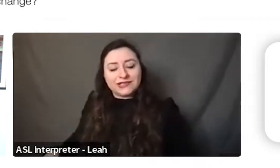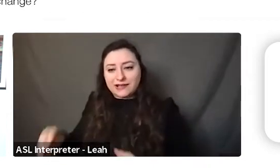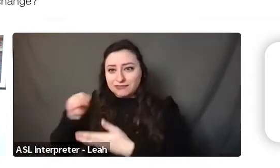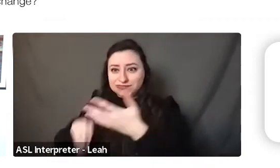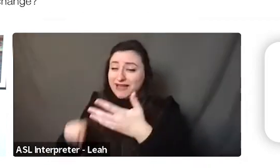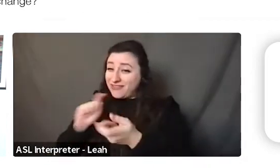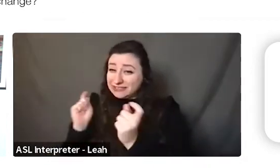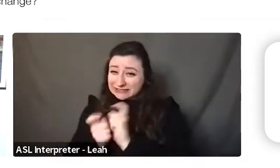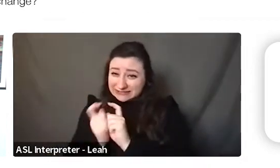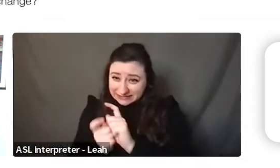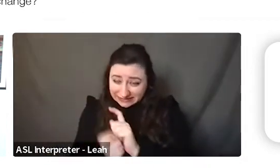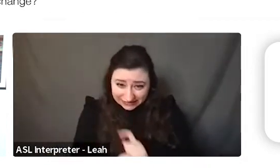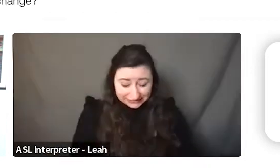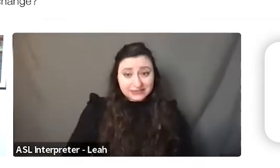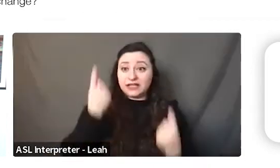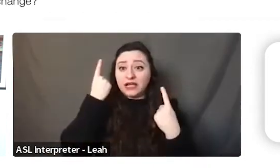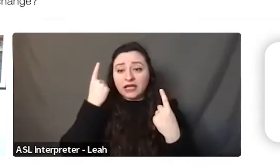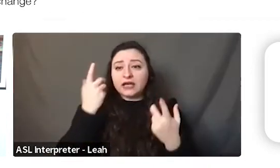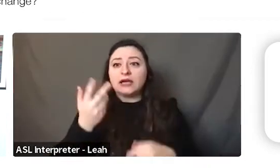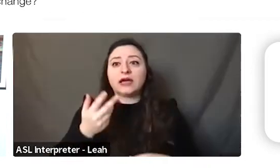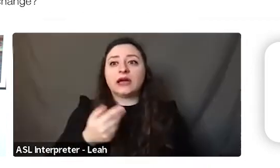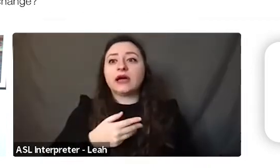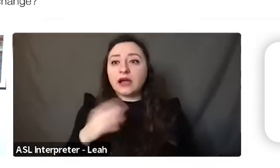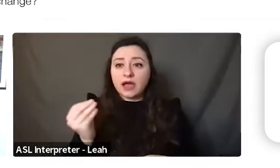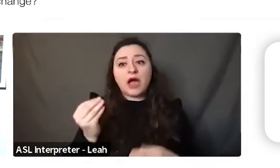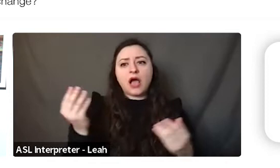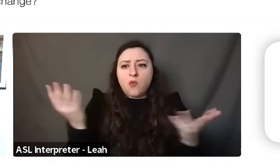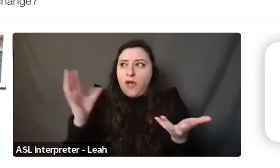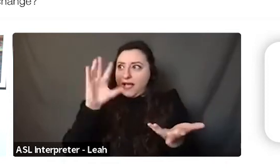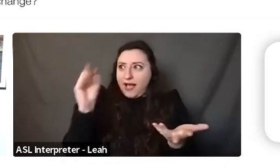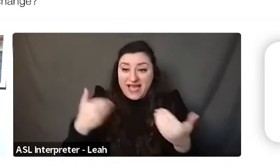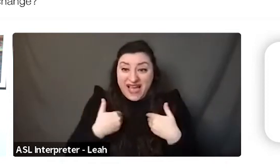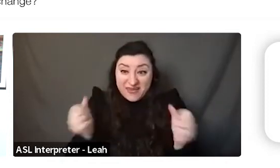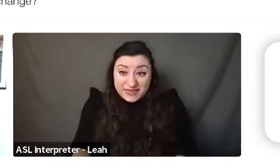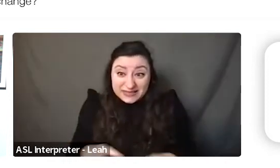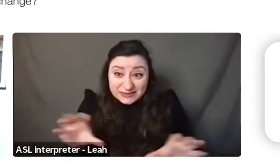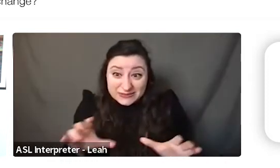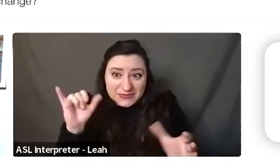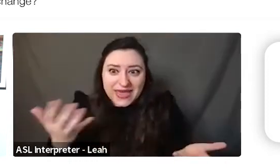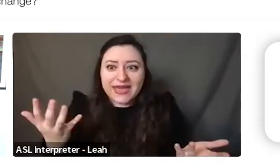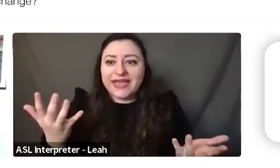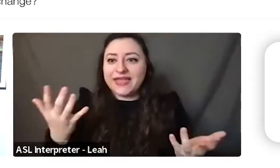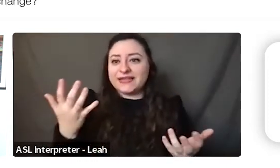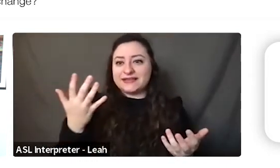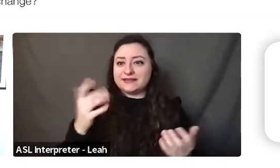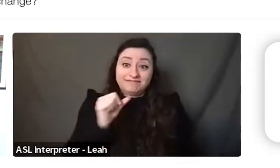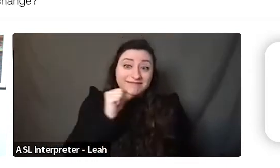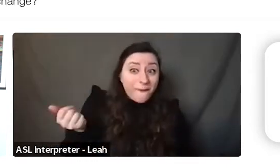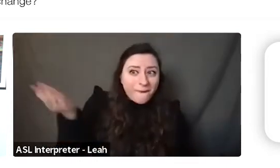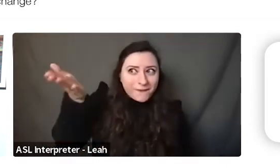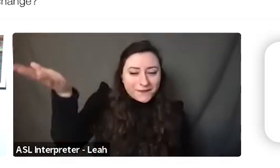a lot of information, and what company has the luxury to actually do that kind of thing or the know-how? They don't.